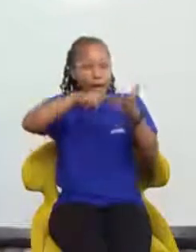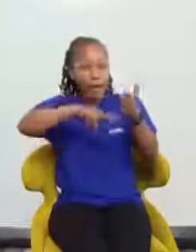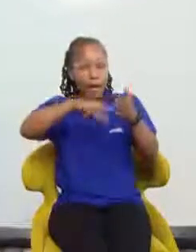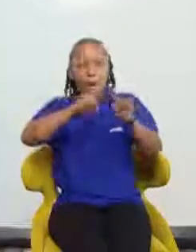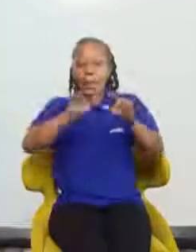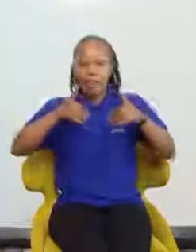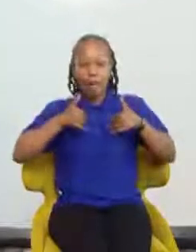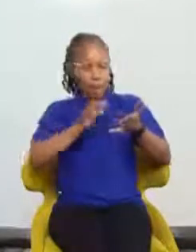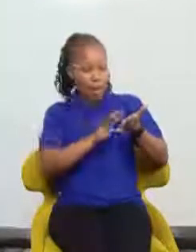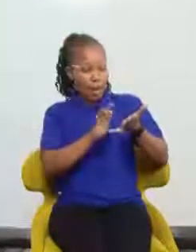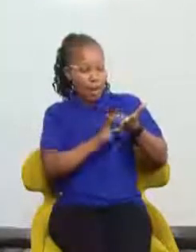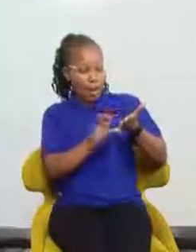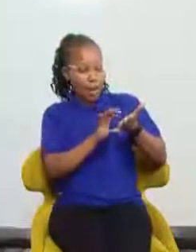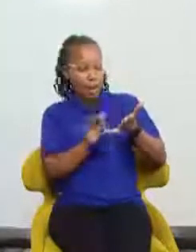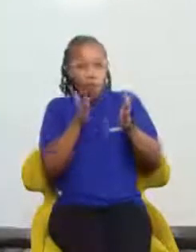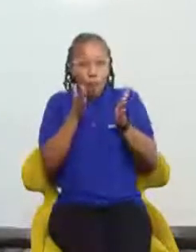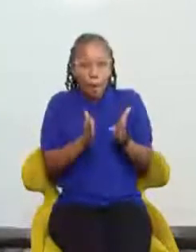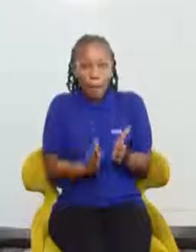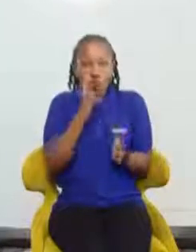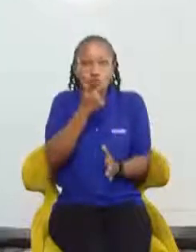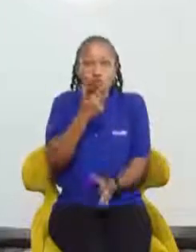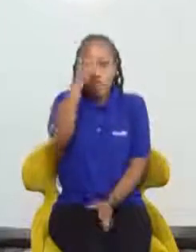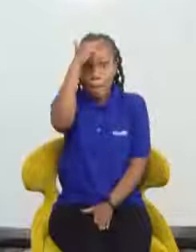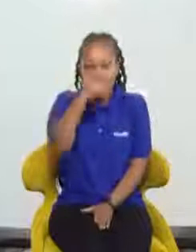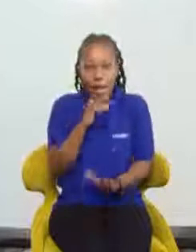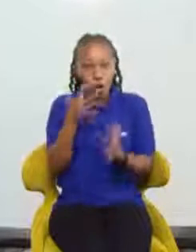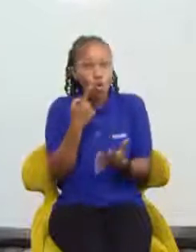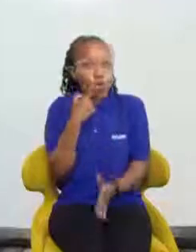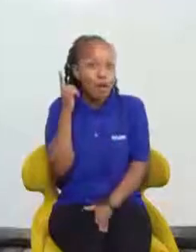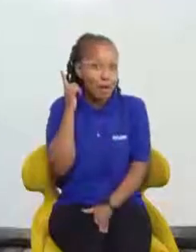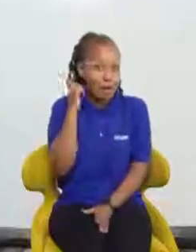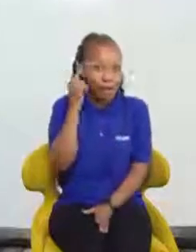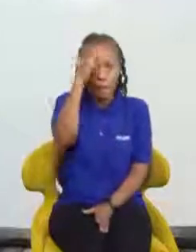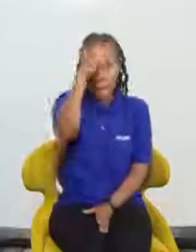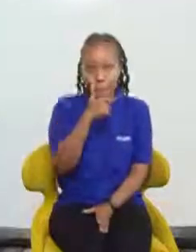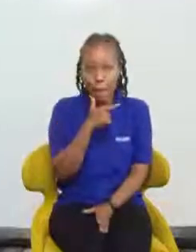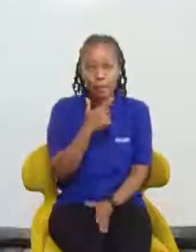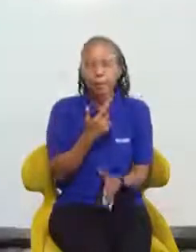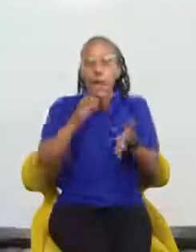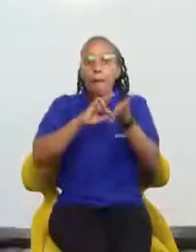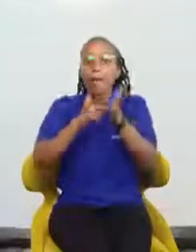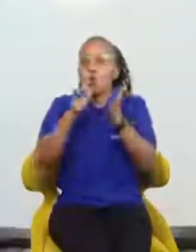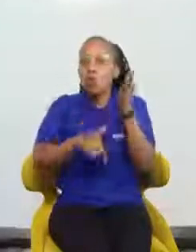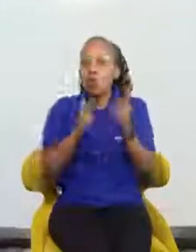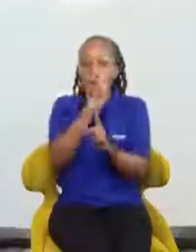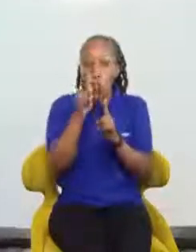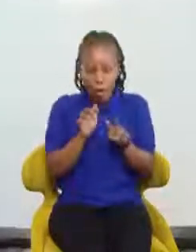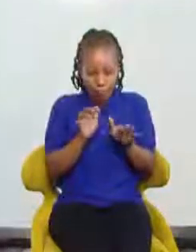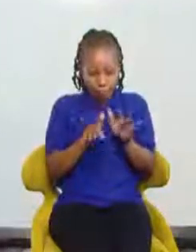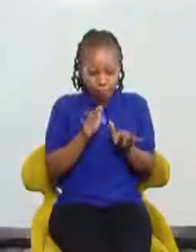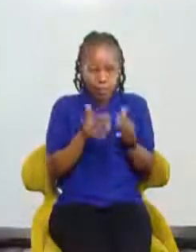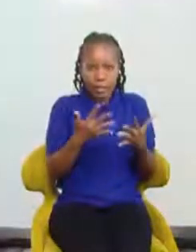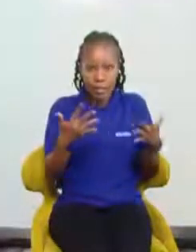bottom for someone who's visually impaired or deaf-blind. That therefore means that when I type something in